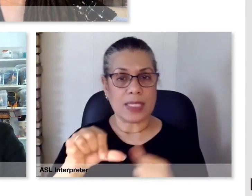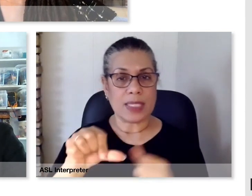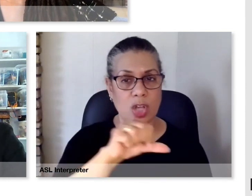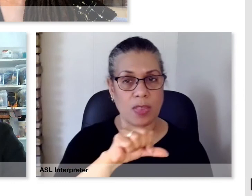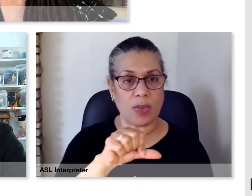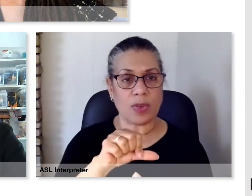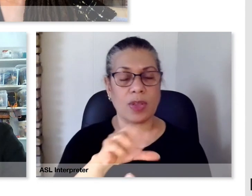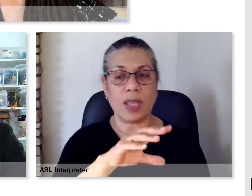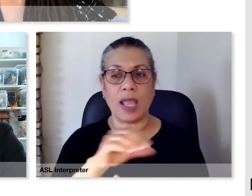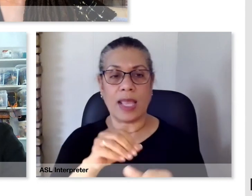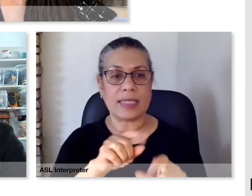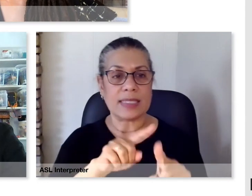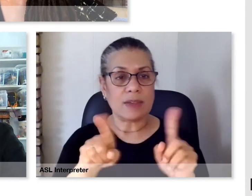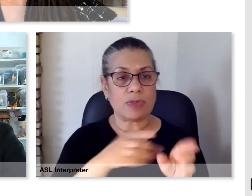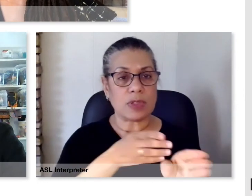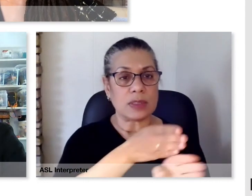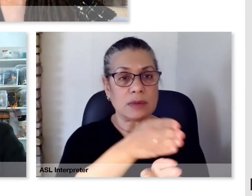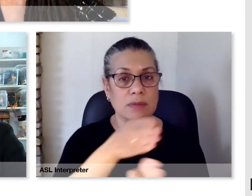sort of